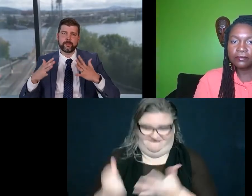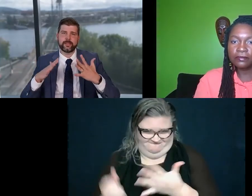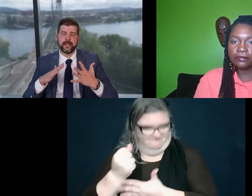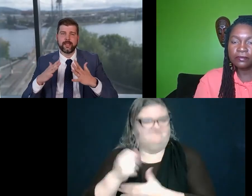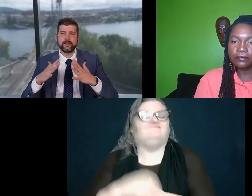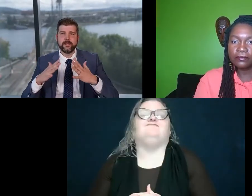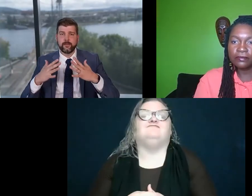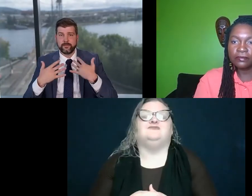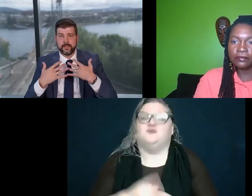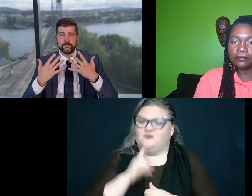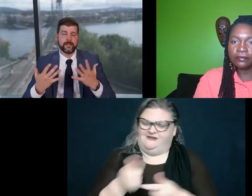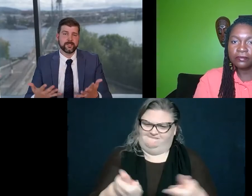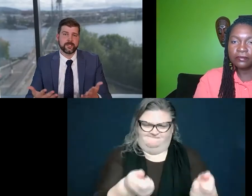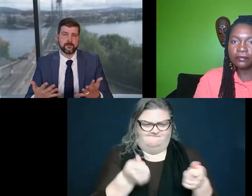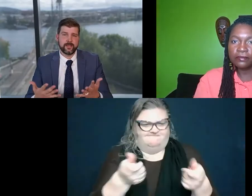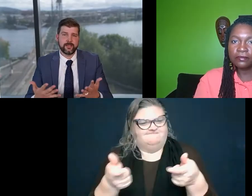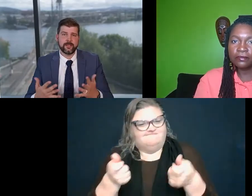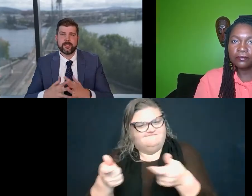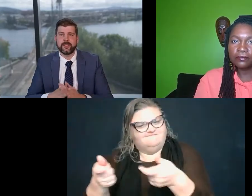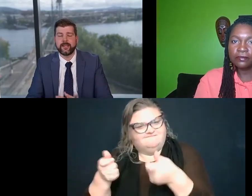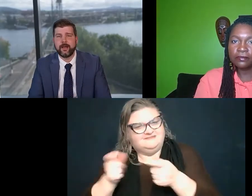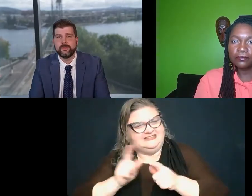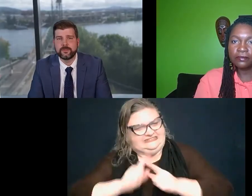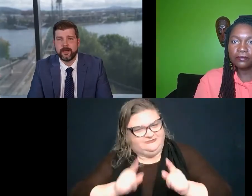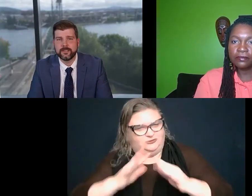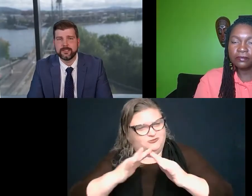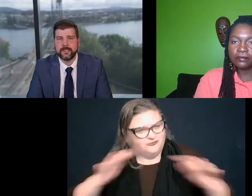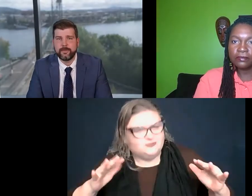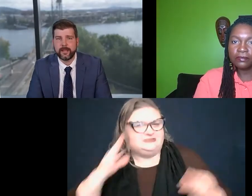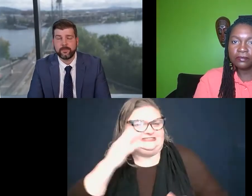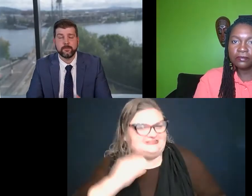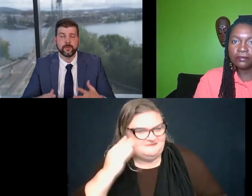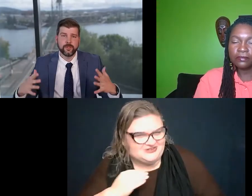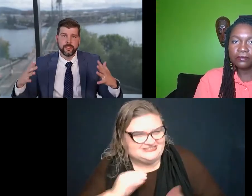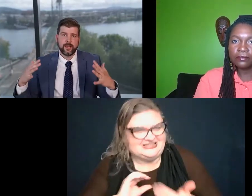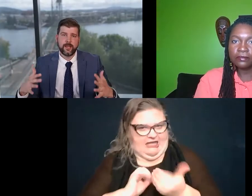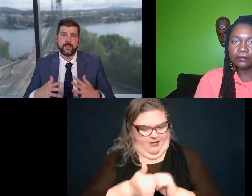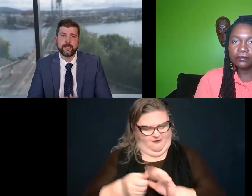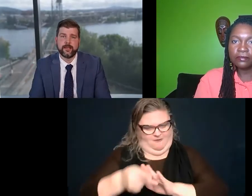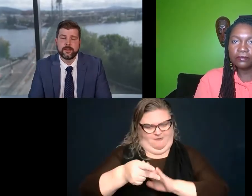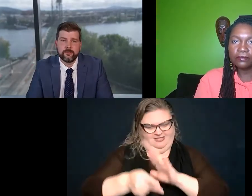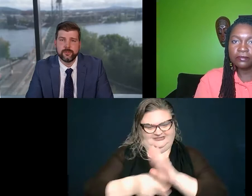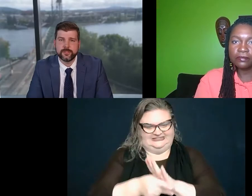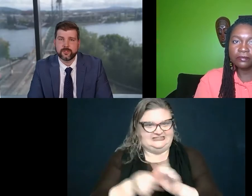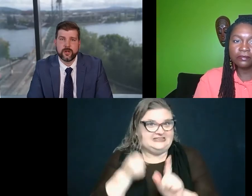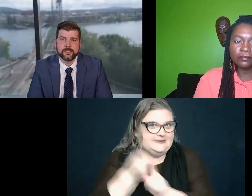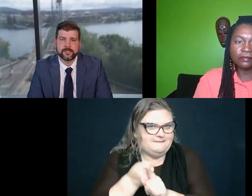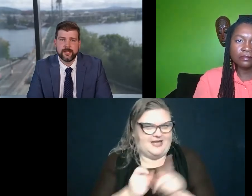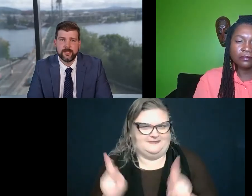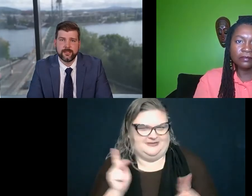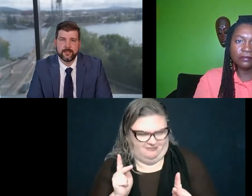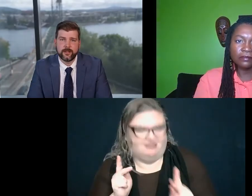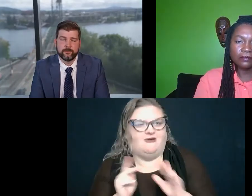help guide me in my decision-making and how these policies impact people in communities